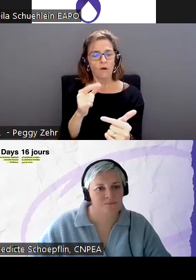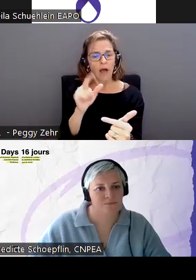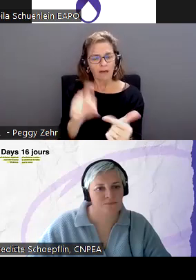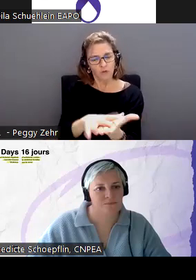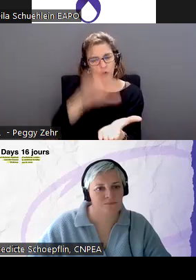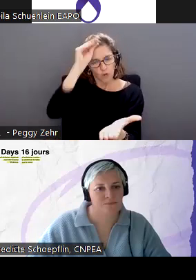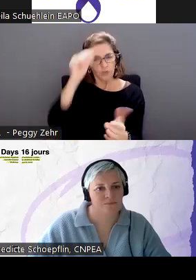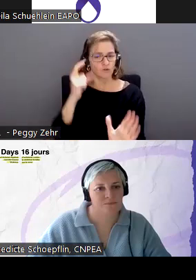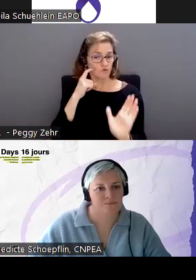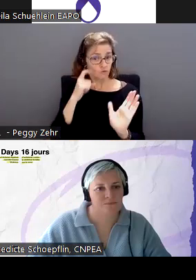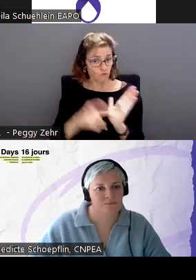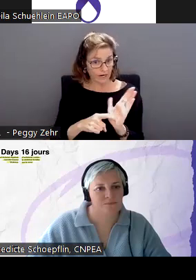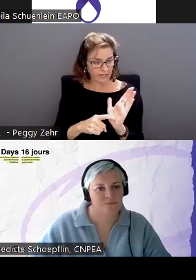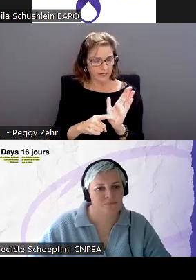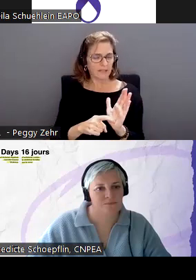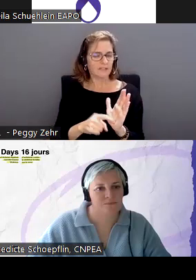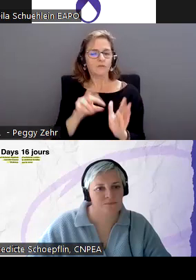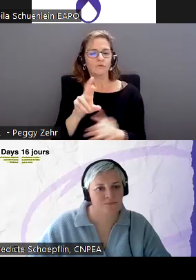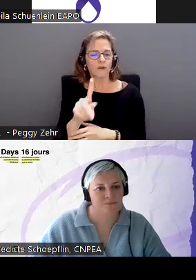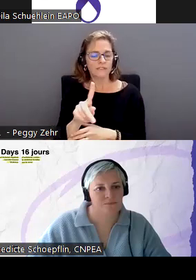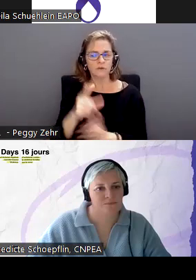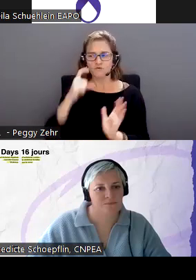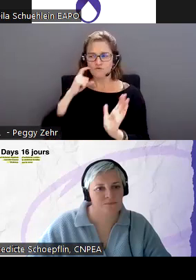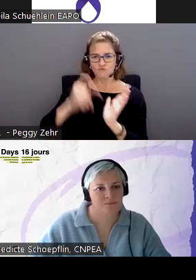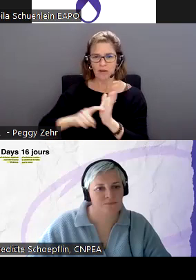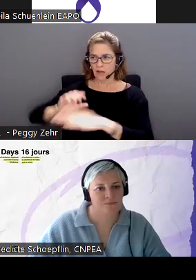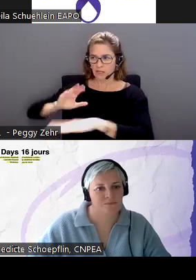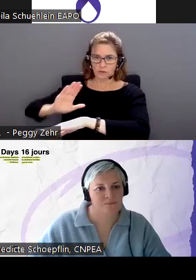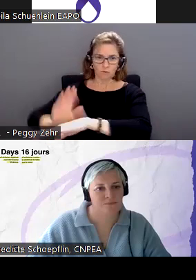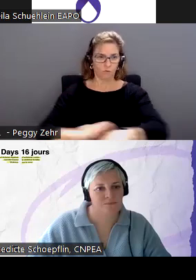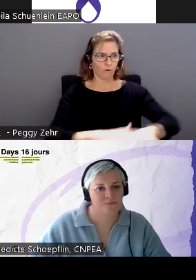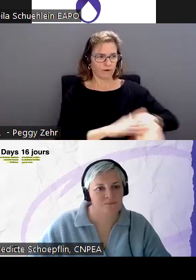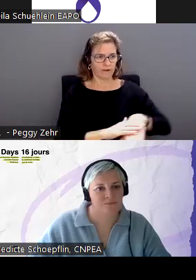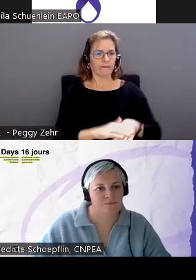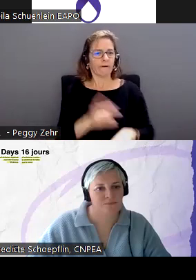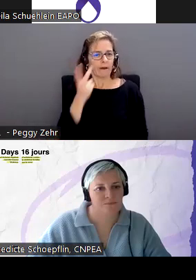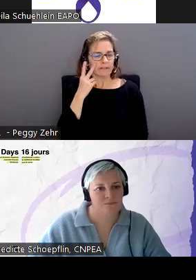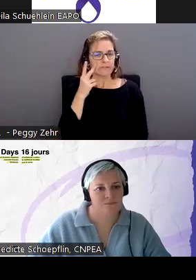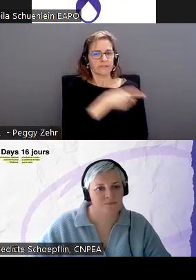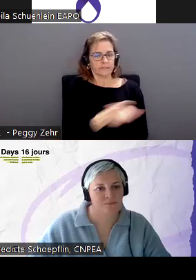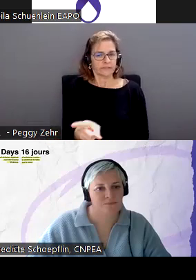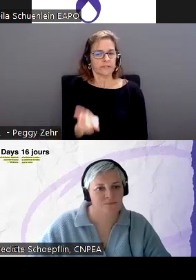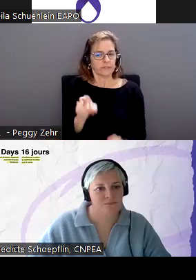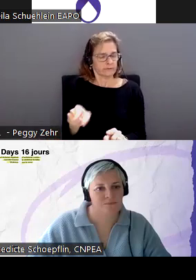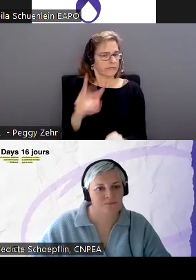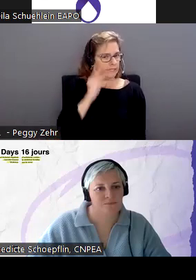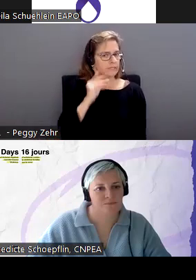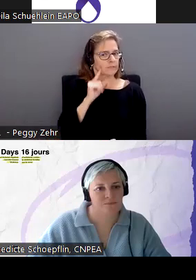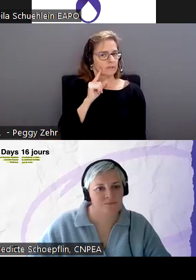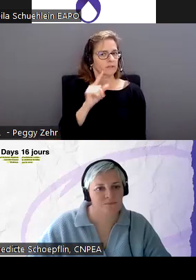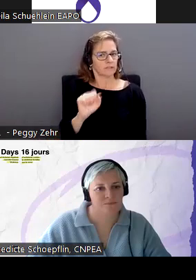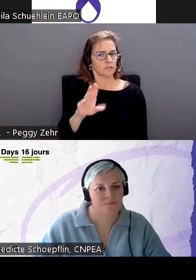We started with Neighbours, Friends, and Families as a public education campaign, and later developed It's